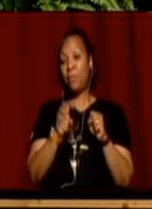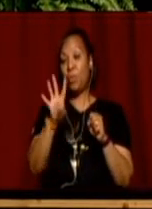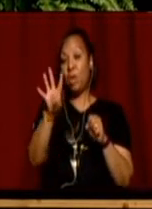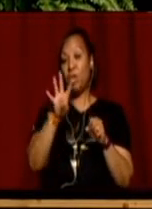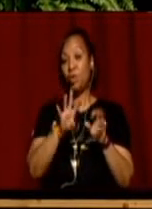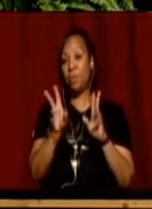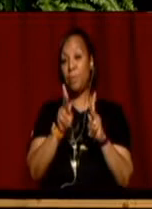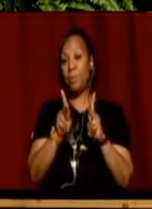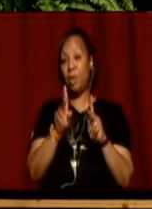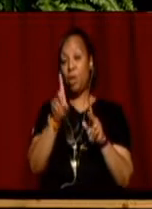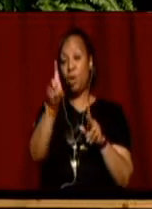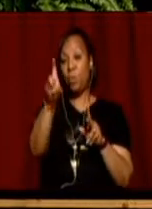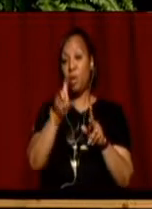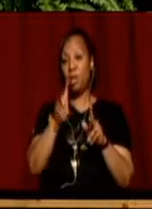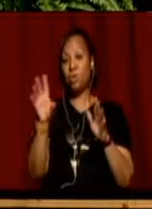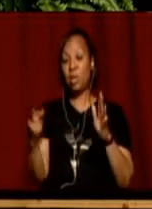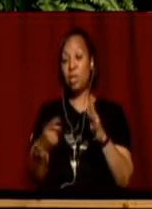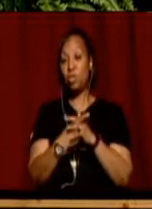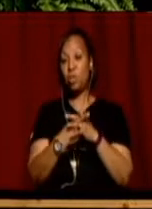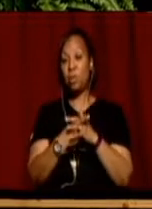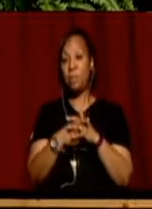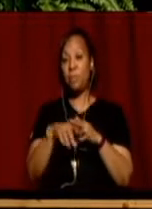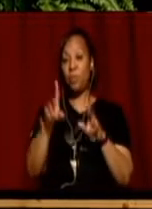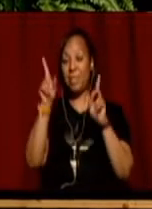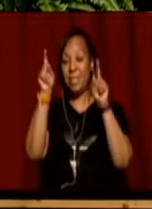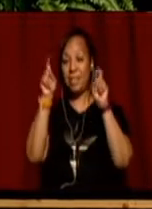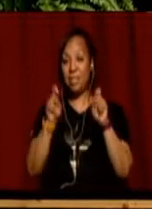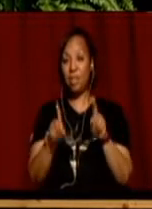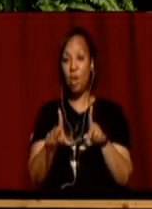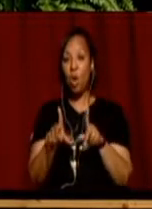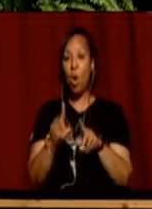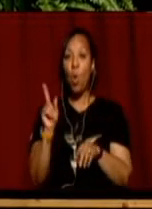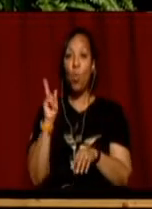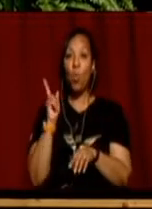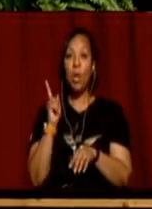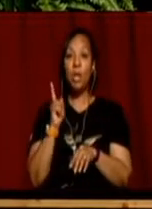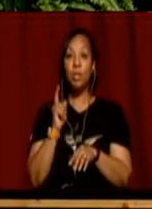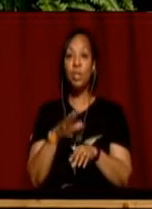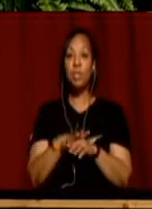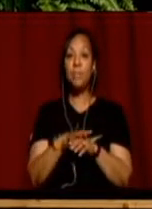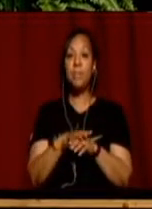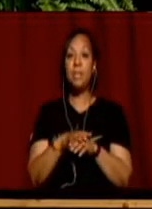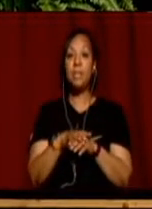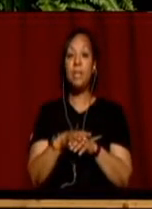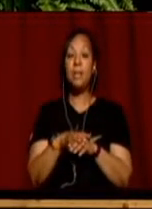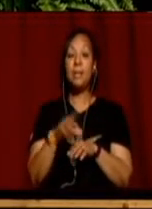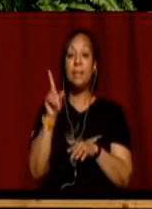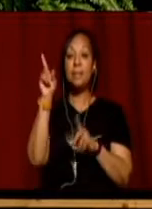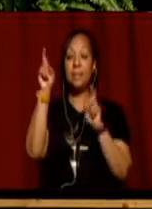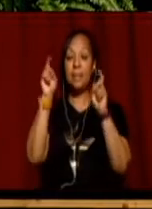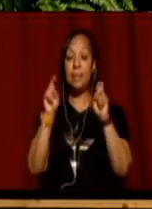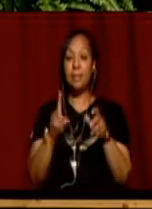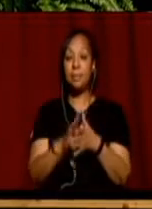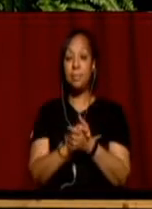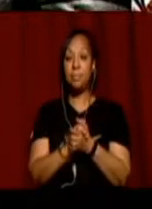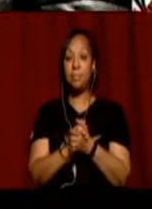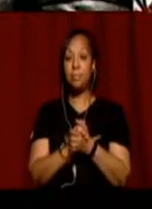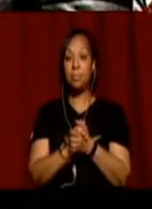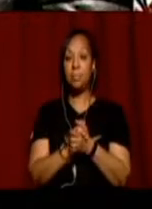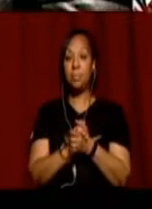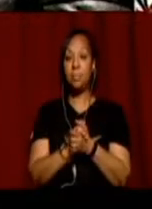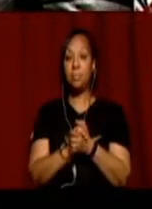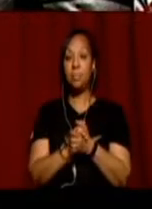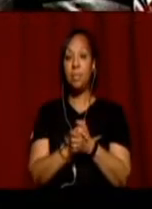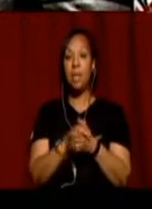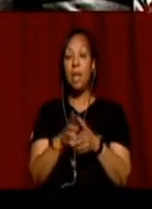people, and only 100 people are coming through. So where should we be on urging people to get tested? I should let